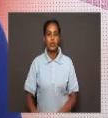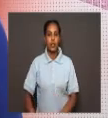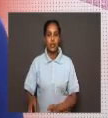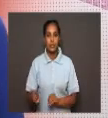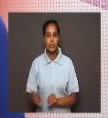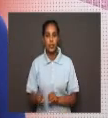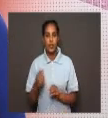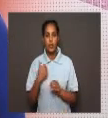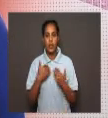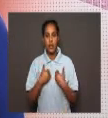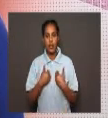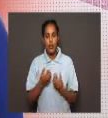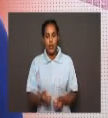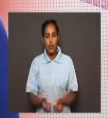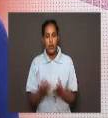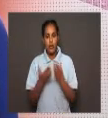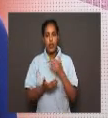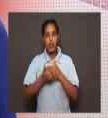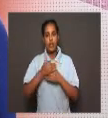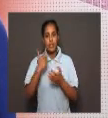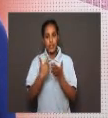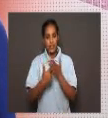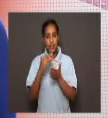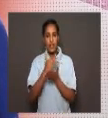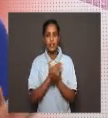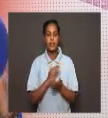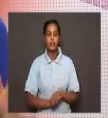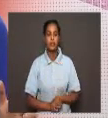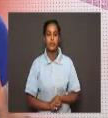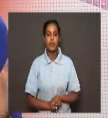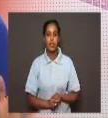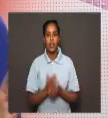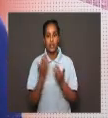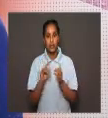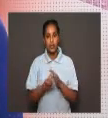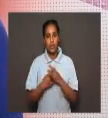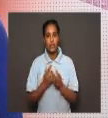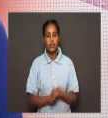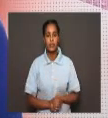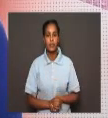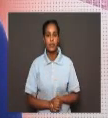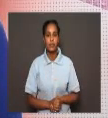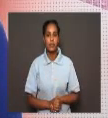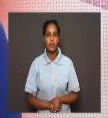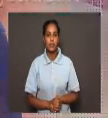Students, we have a lot to cover in this lesson, so let us begin.